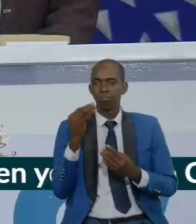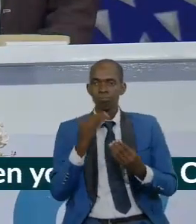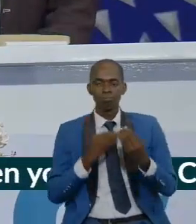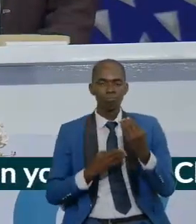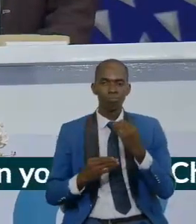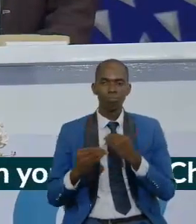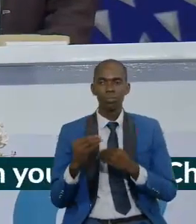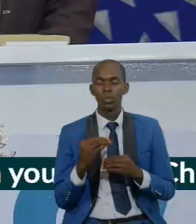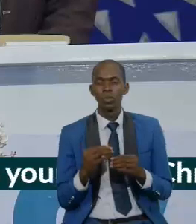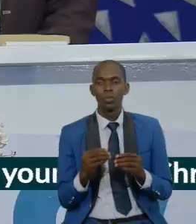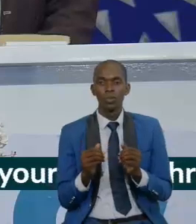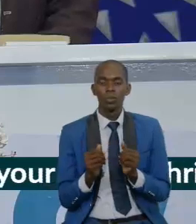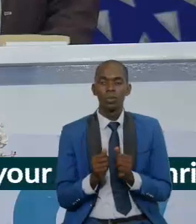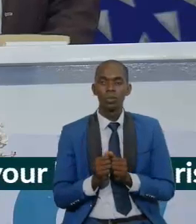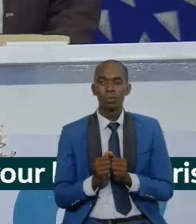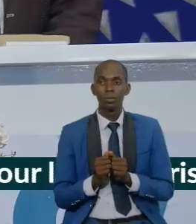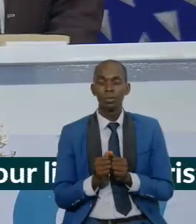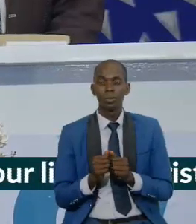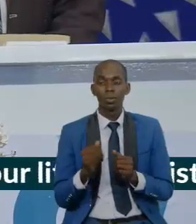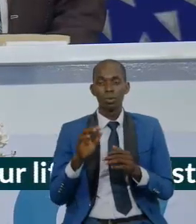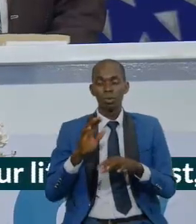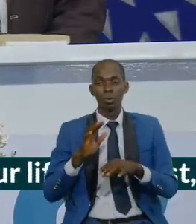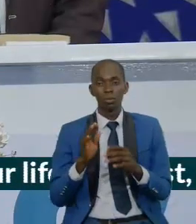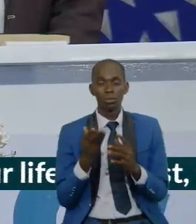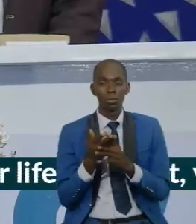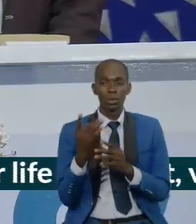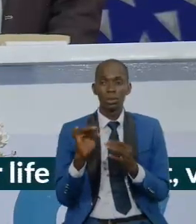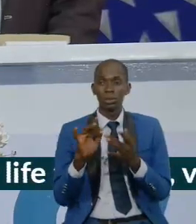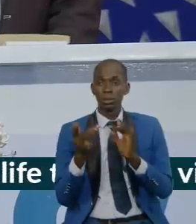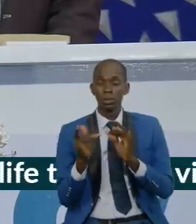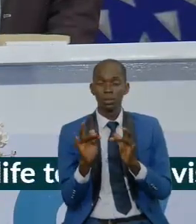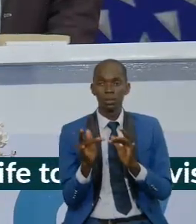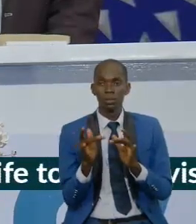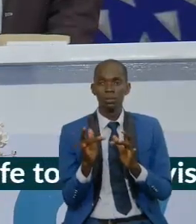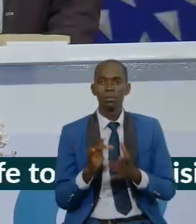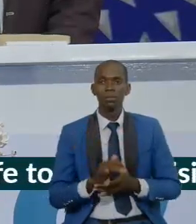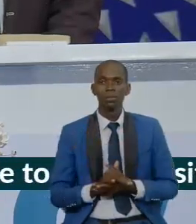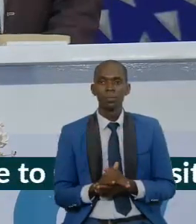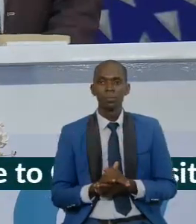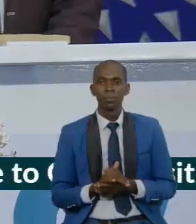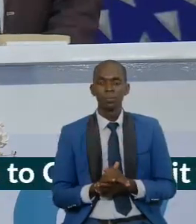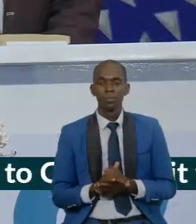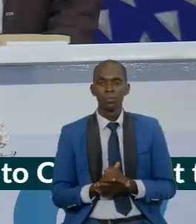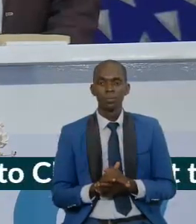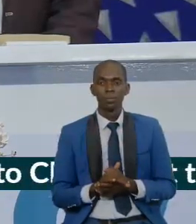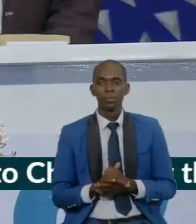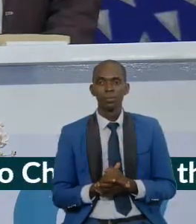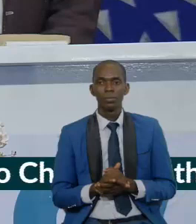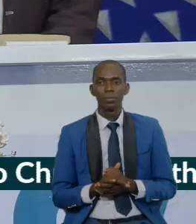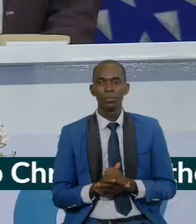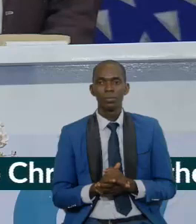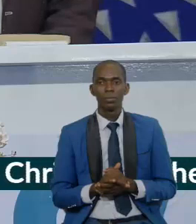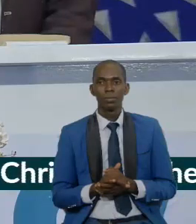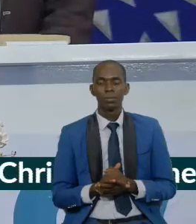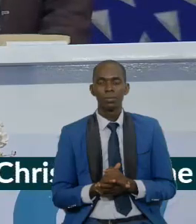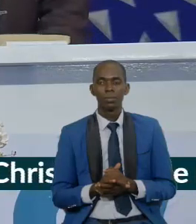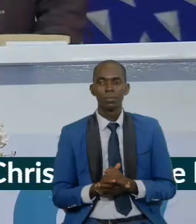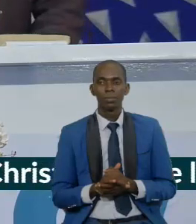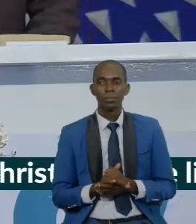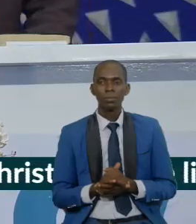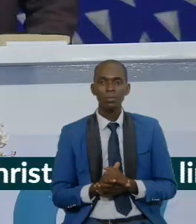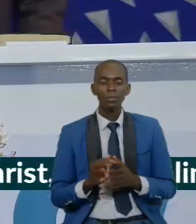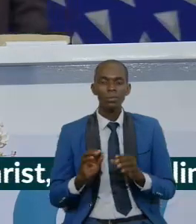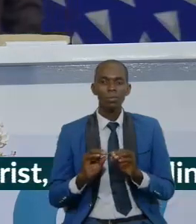A special online banquet. Qui sera organisé le 2 avril 2023. Organized